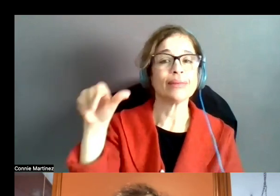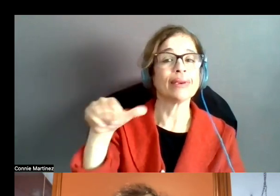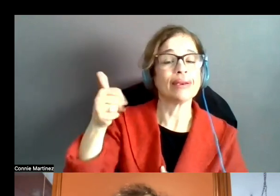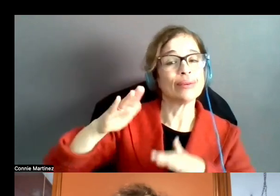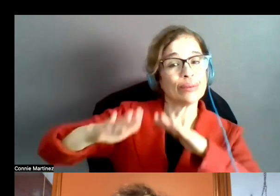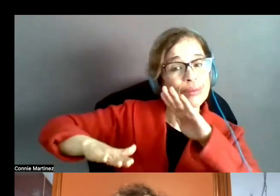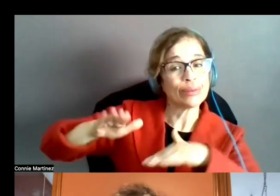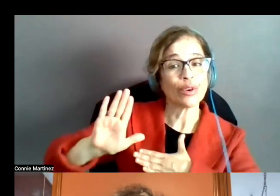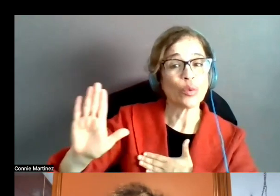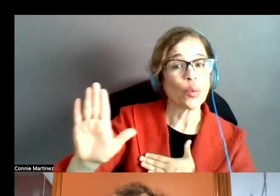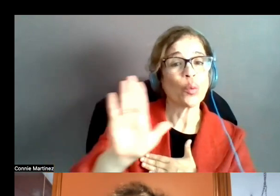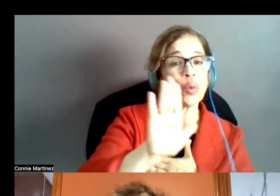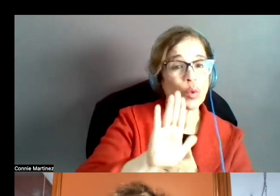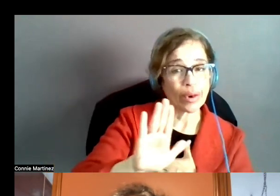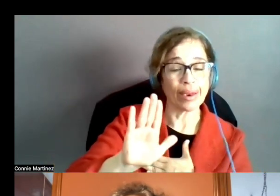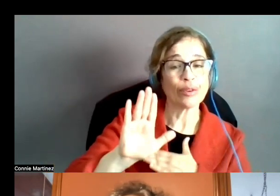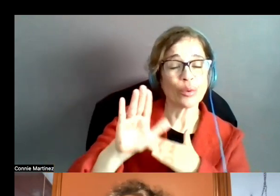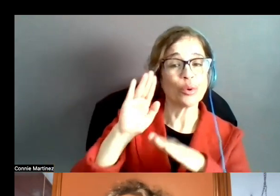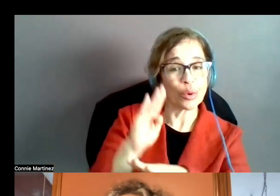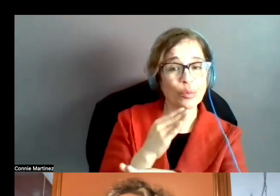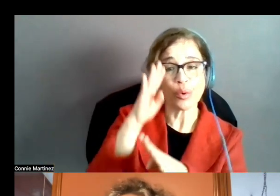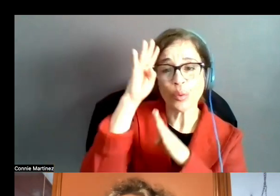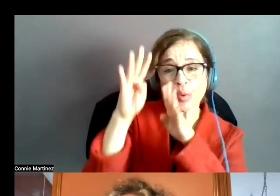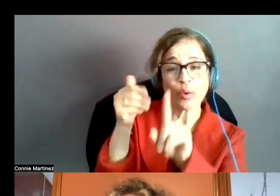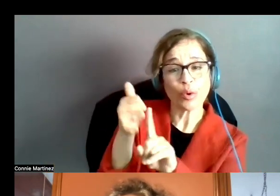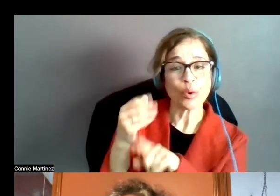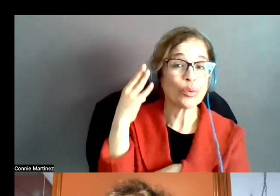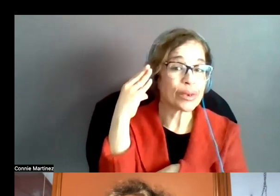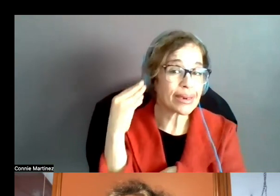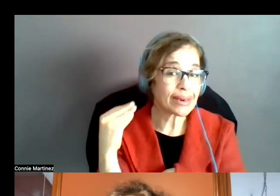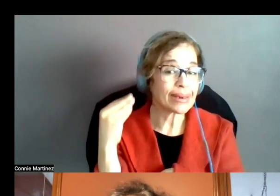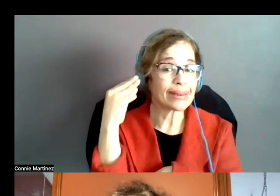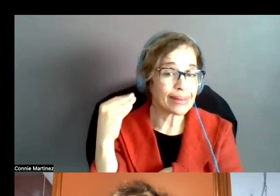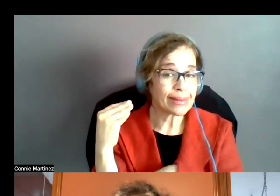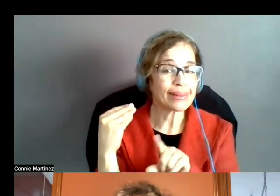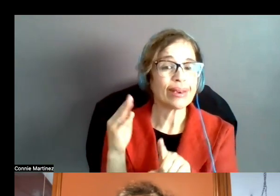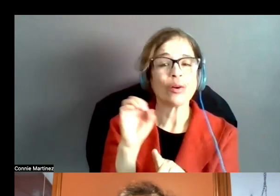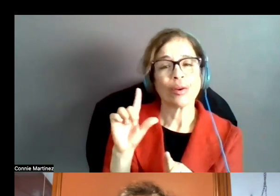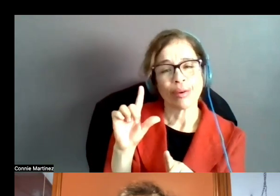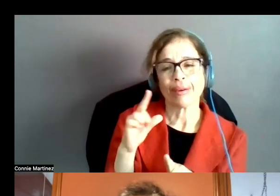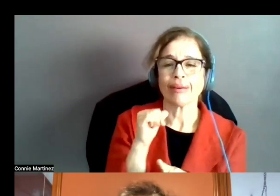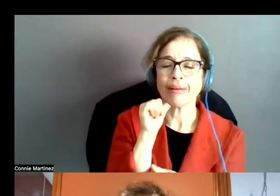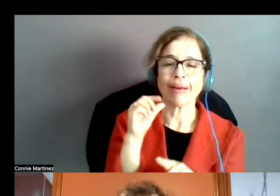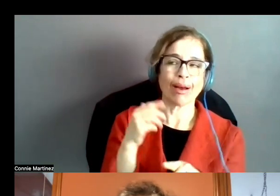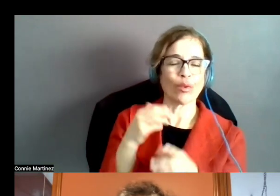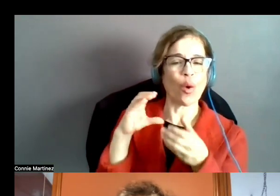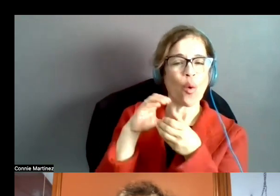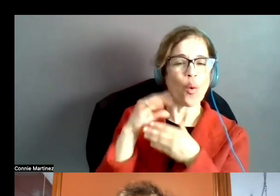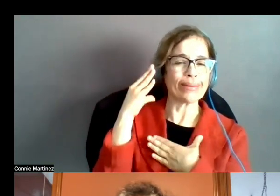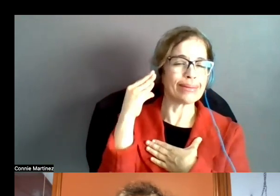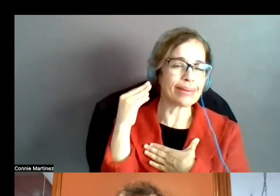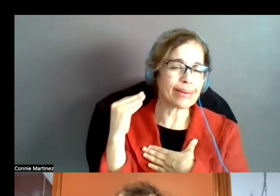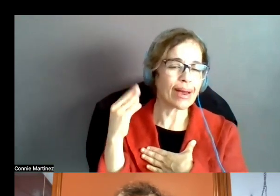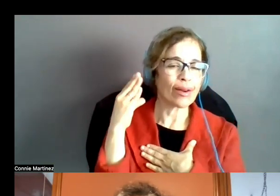into your Grooversity, and you've created your own sound that way. we, well, I wouldn't say our own sound because